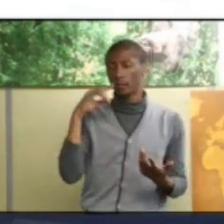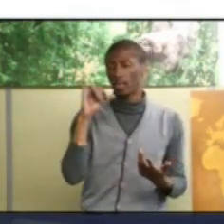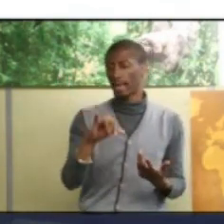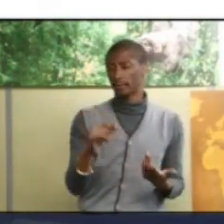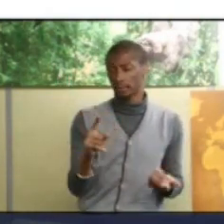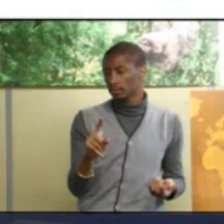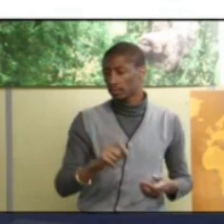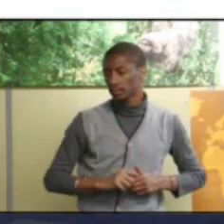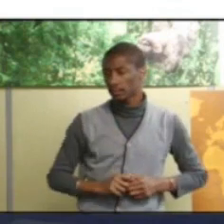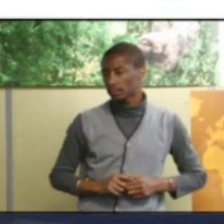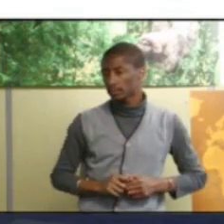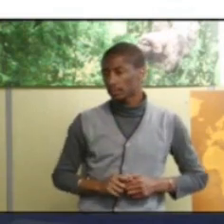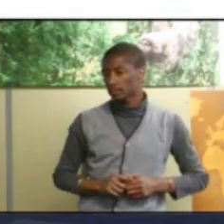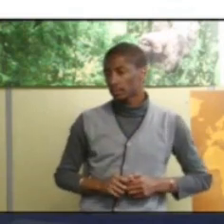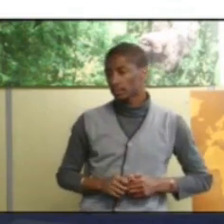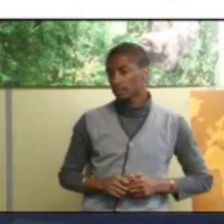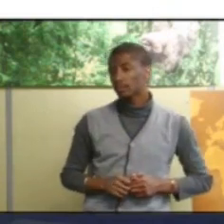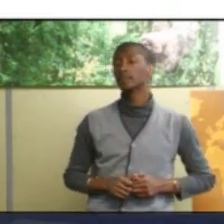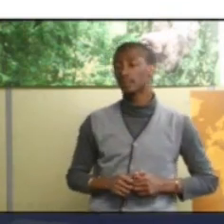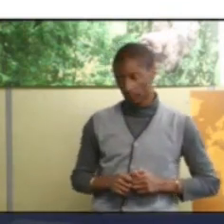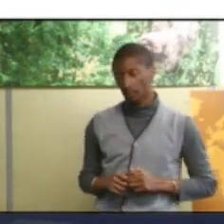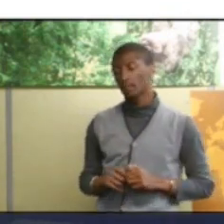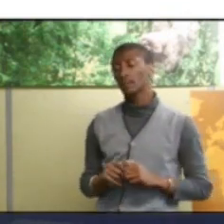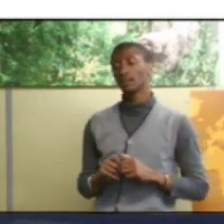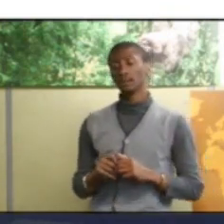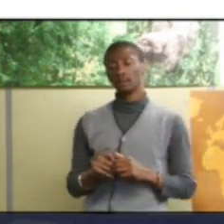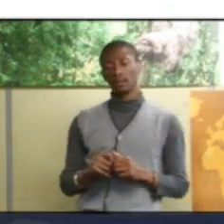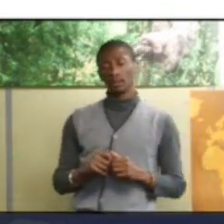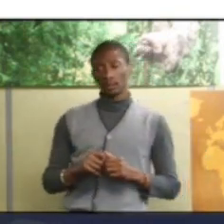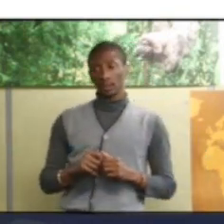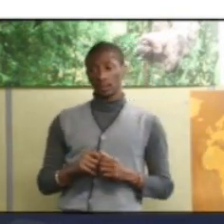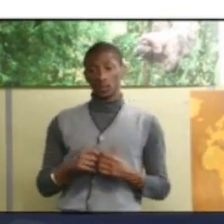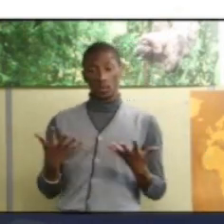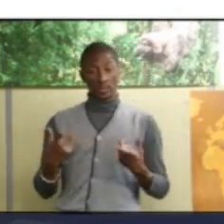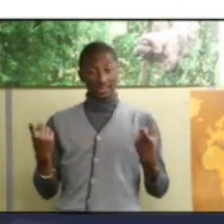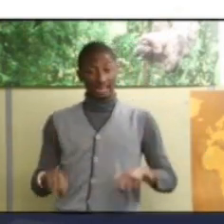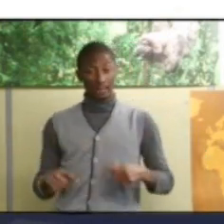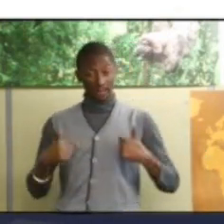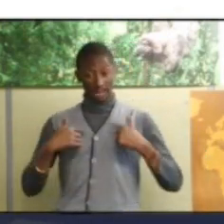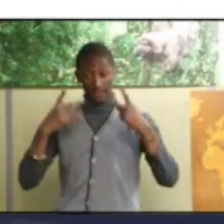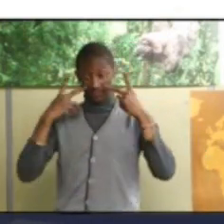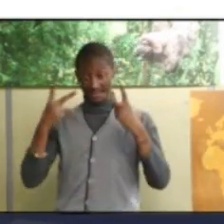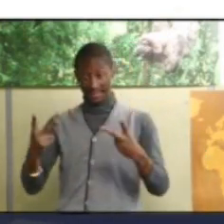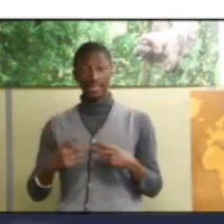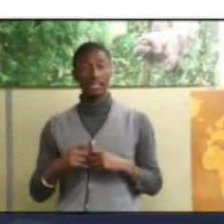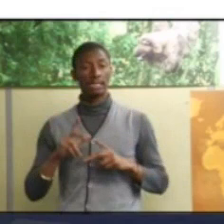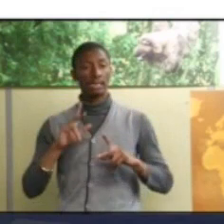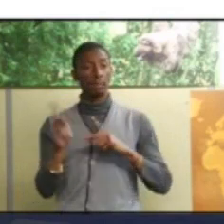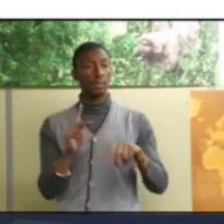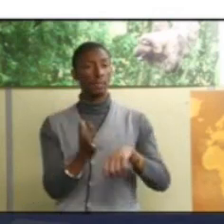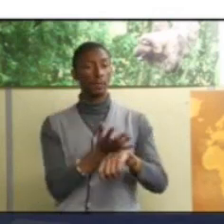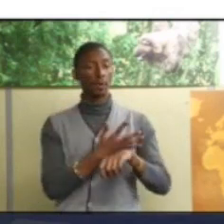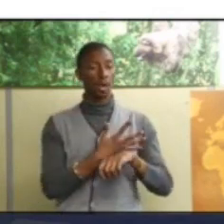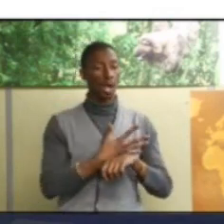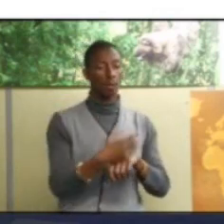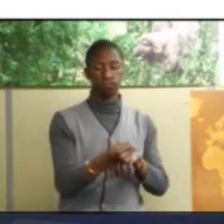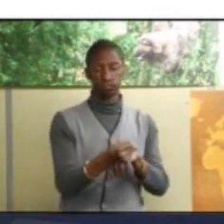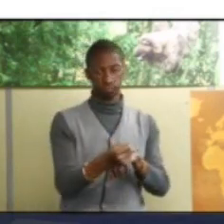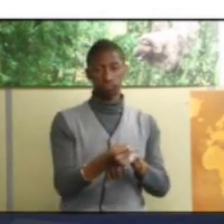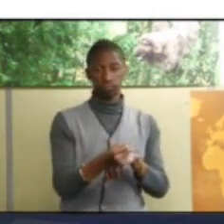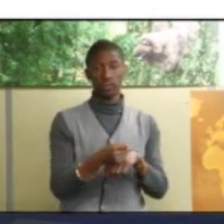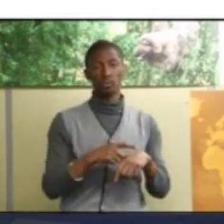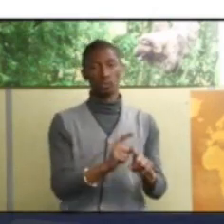So what I've seen happen around here is that people blow all their contingency right at concept,